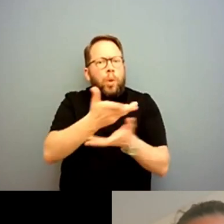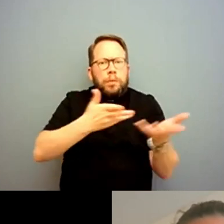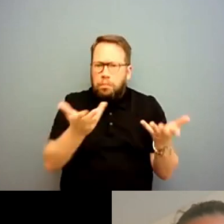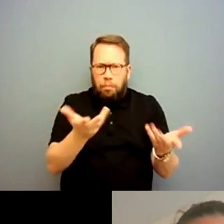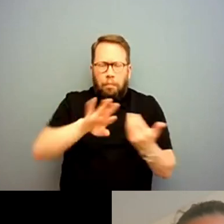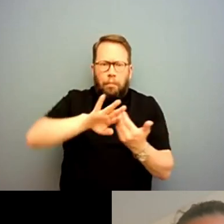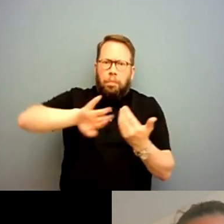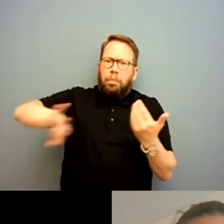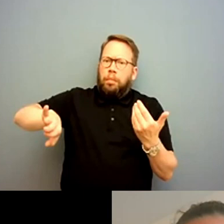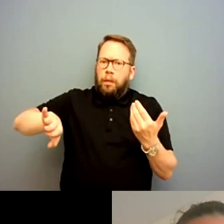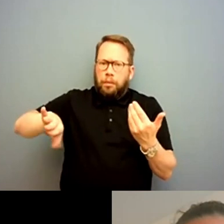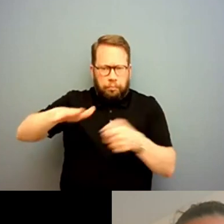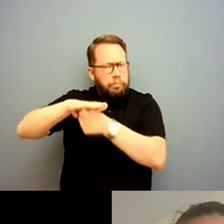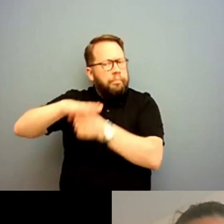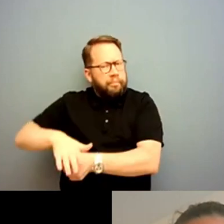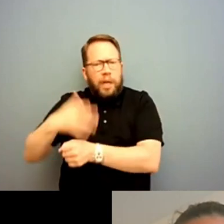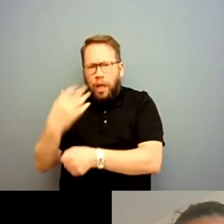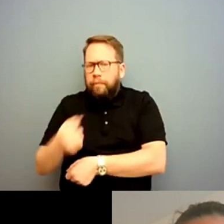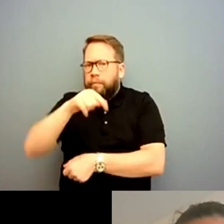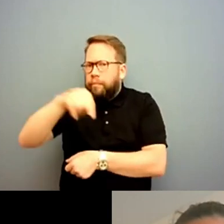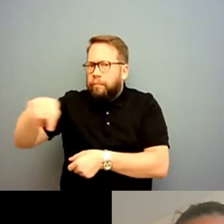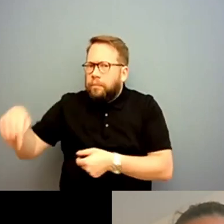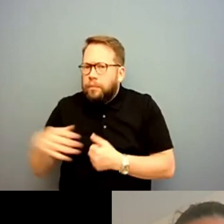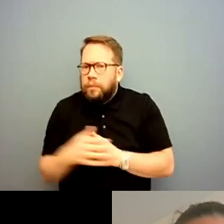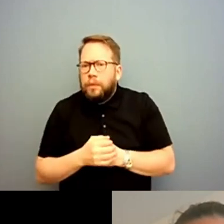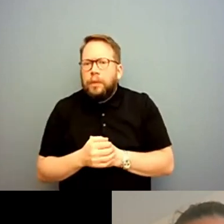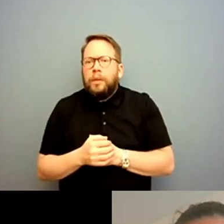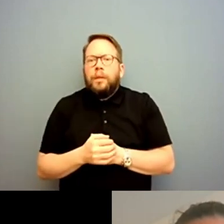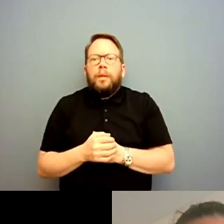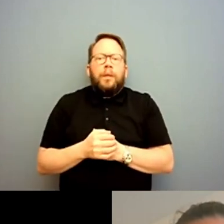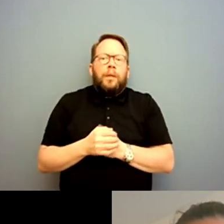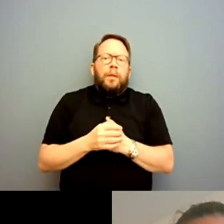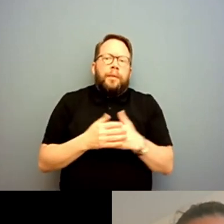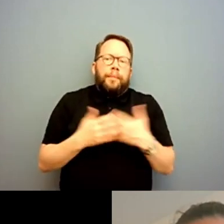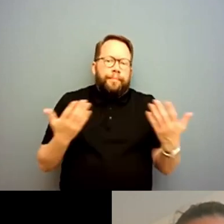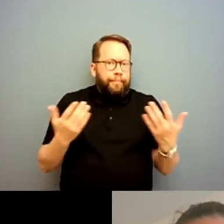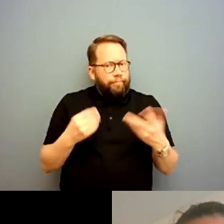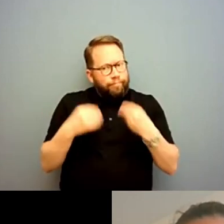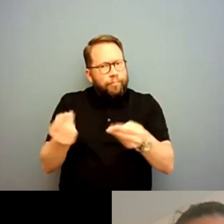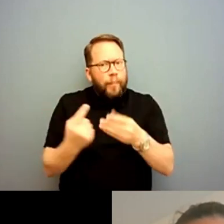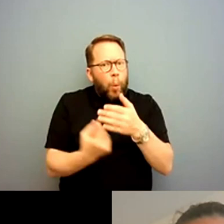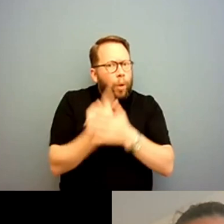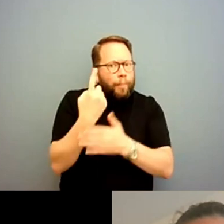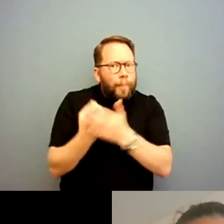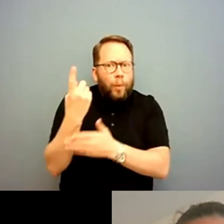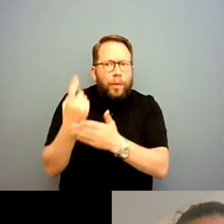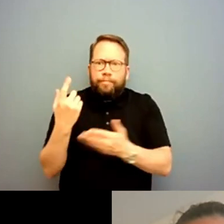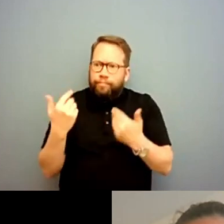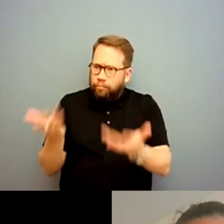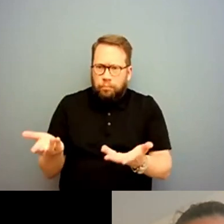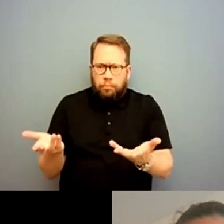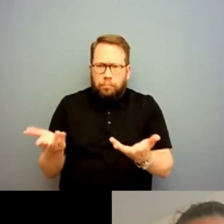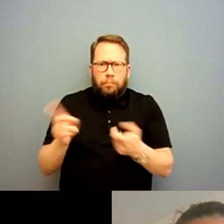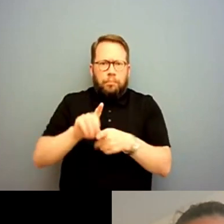you find that all of the opportunity costs in the labor market were just out the window, which meant that their social